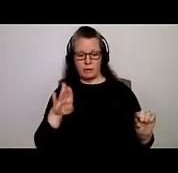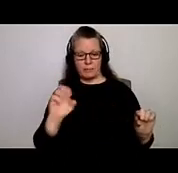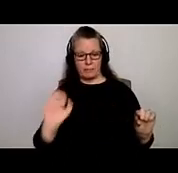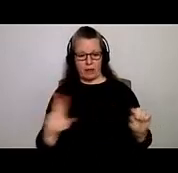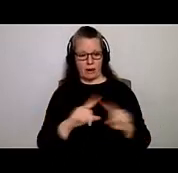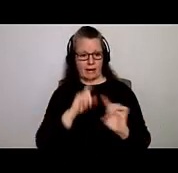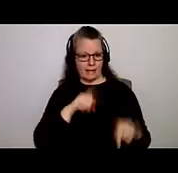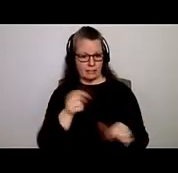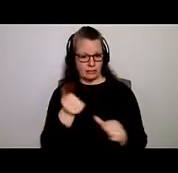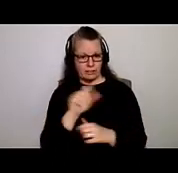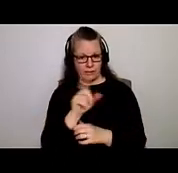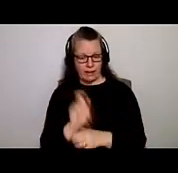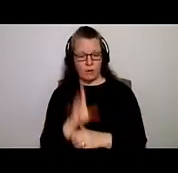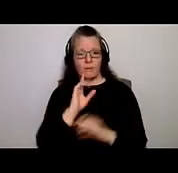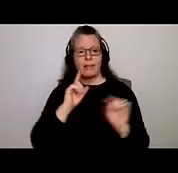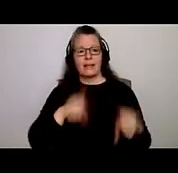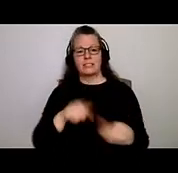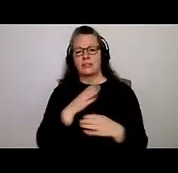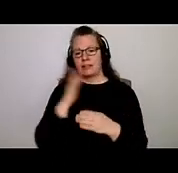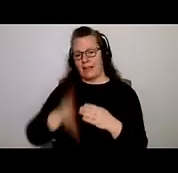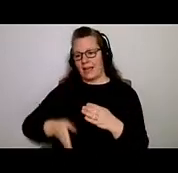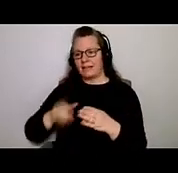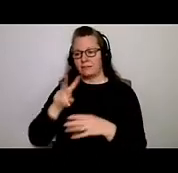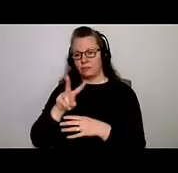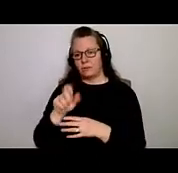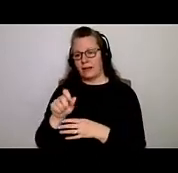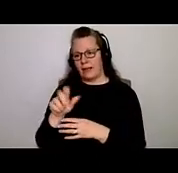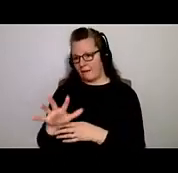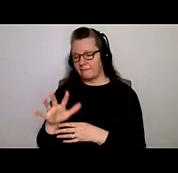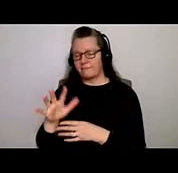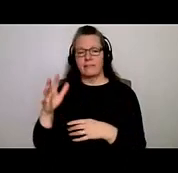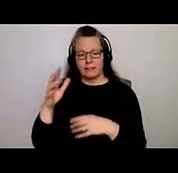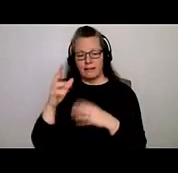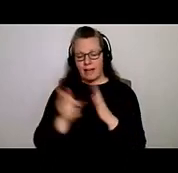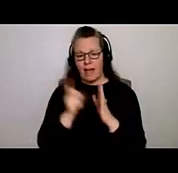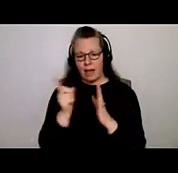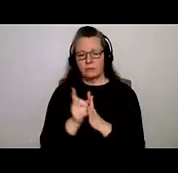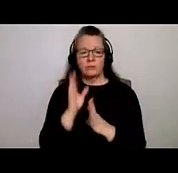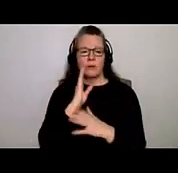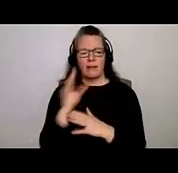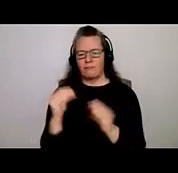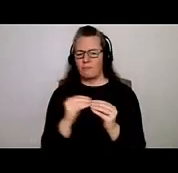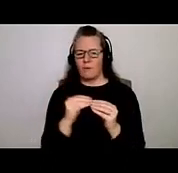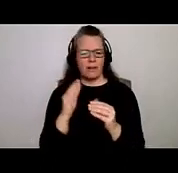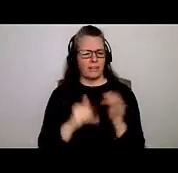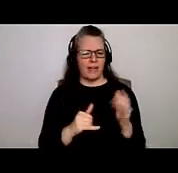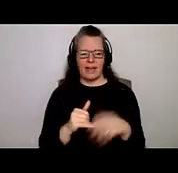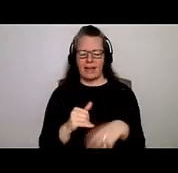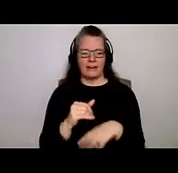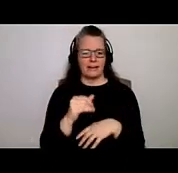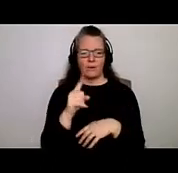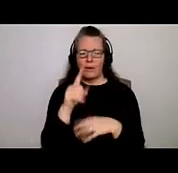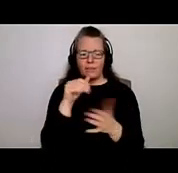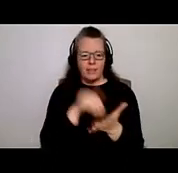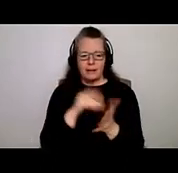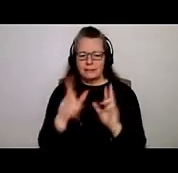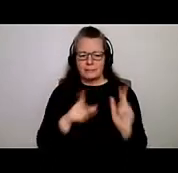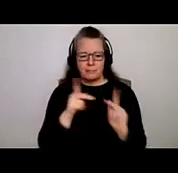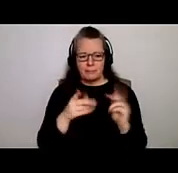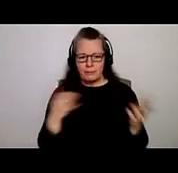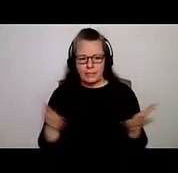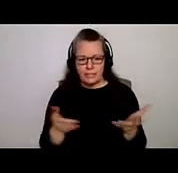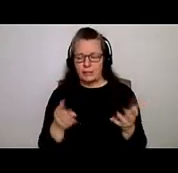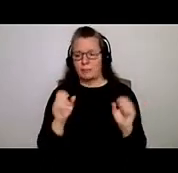them at the end of the session, the end of the 2.5 hours today. There are over 1,000 registrants, so we probably won't get to all the questions that are